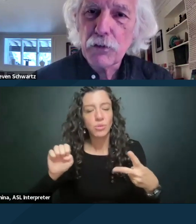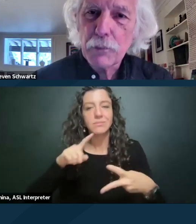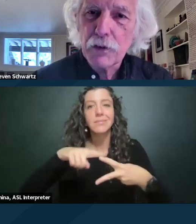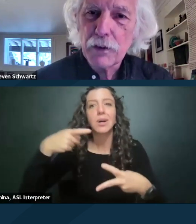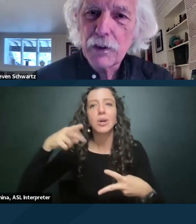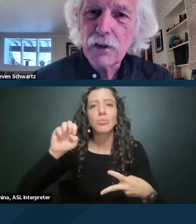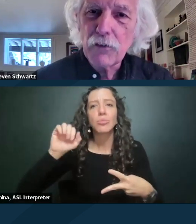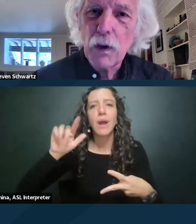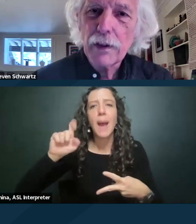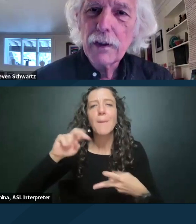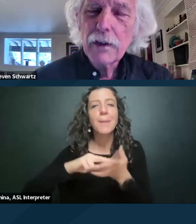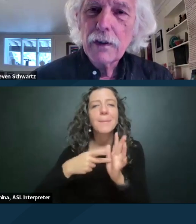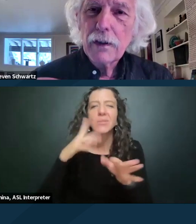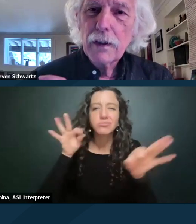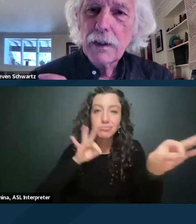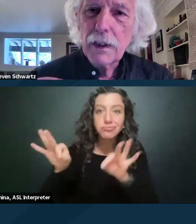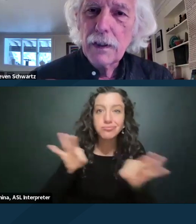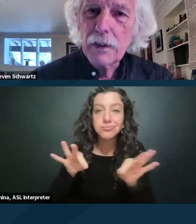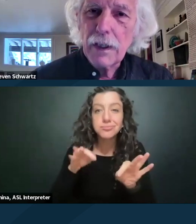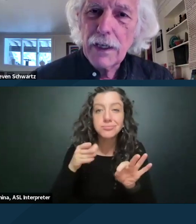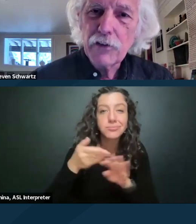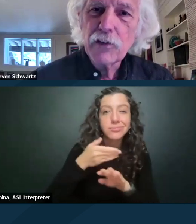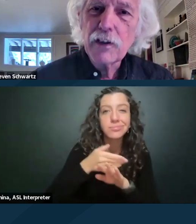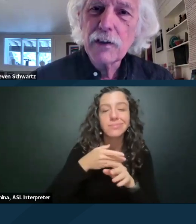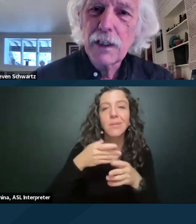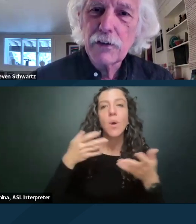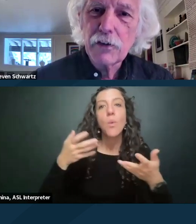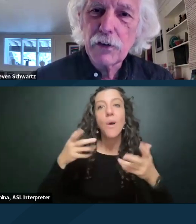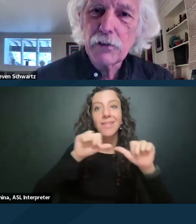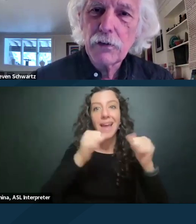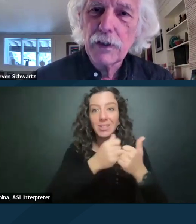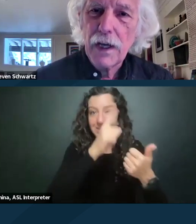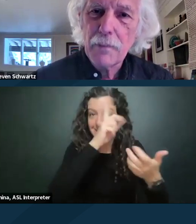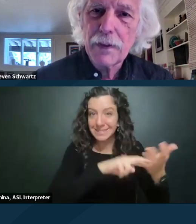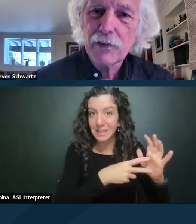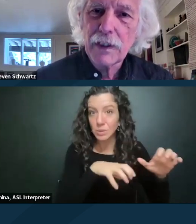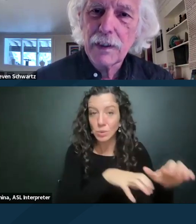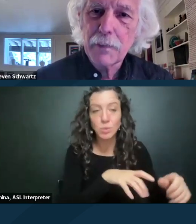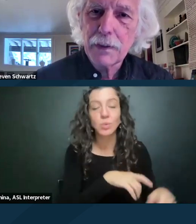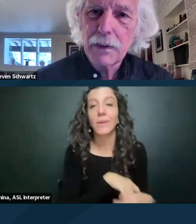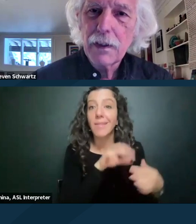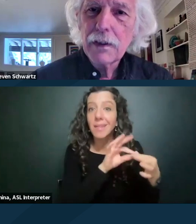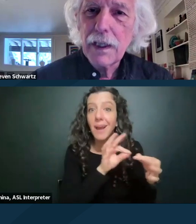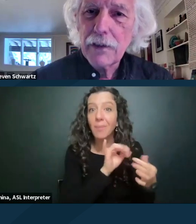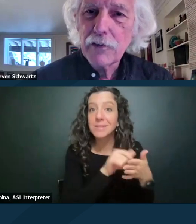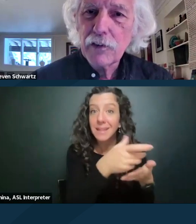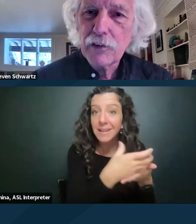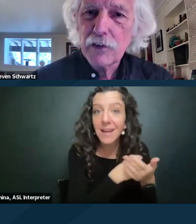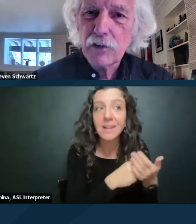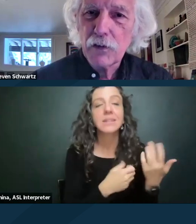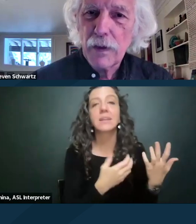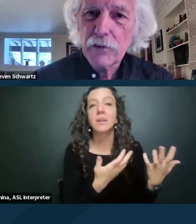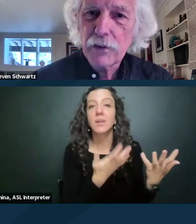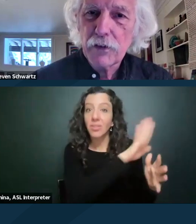is a description of what the agency intended to do, the comments that came in, the